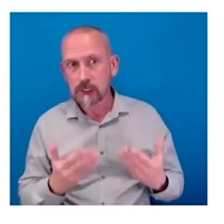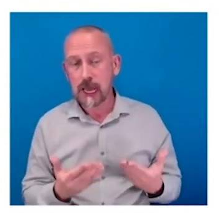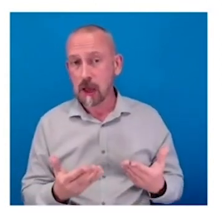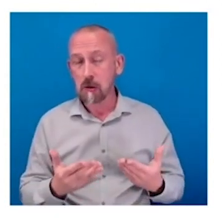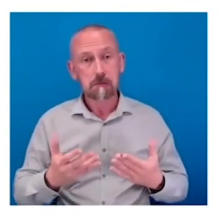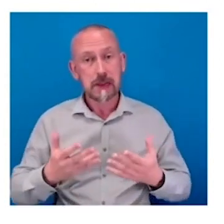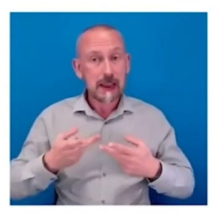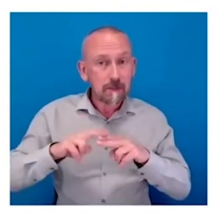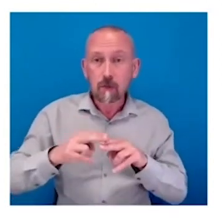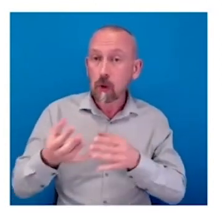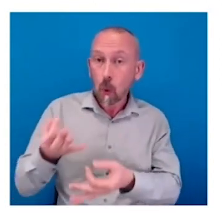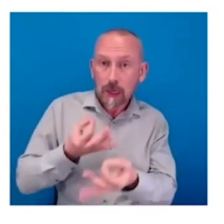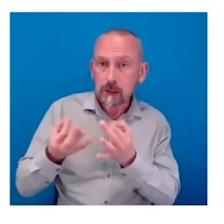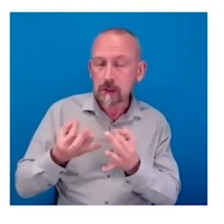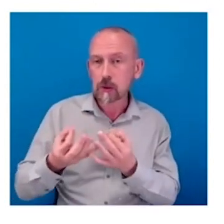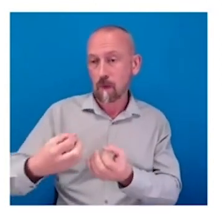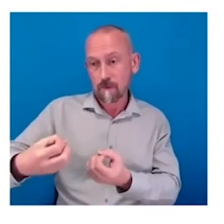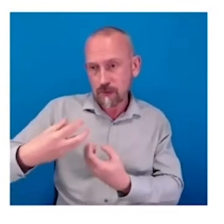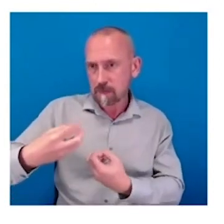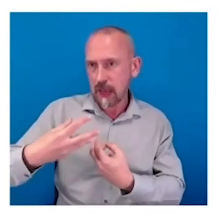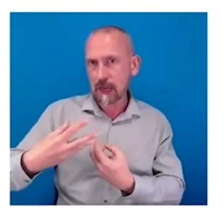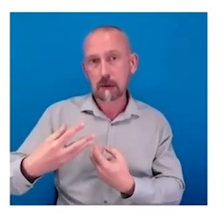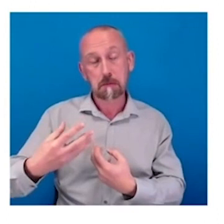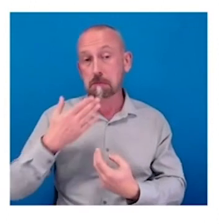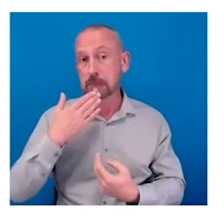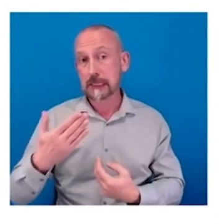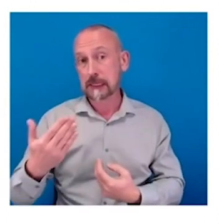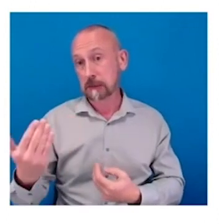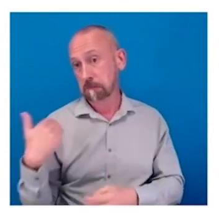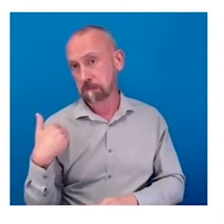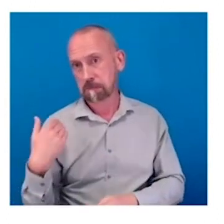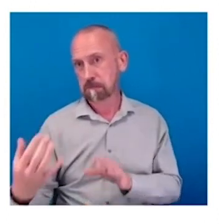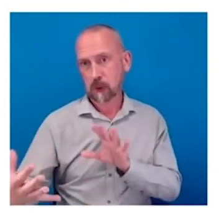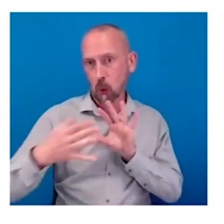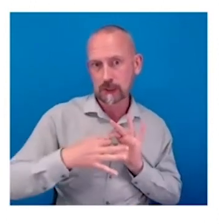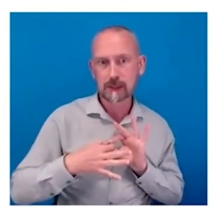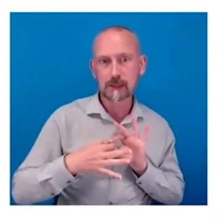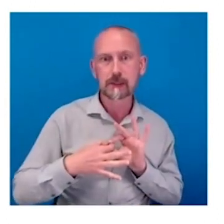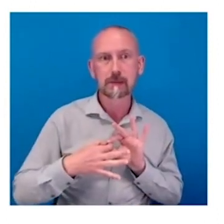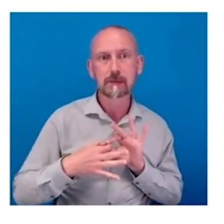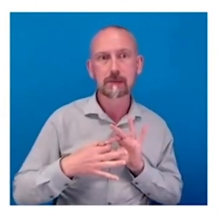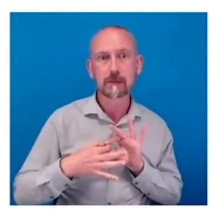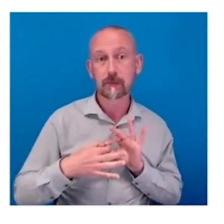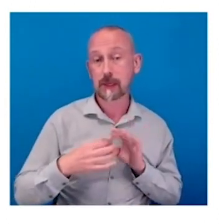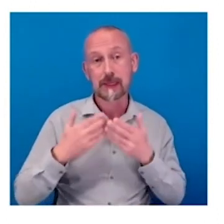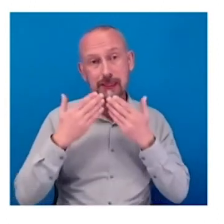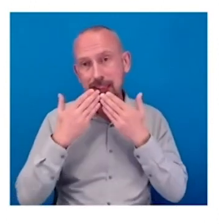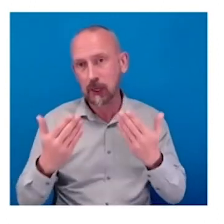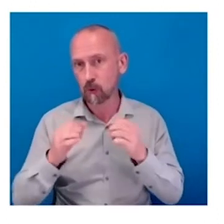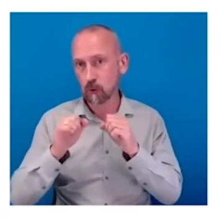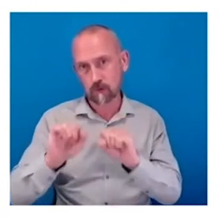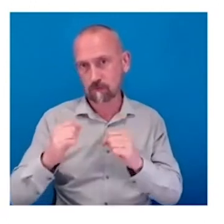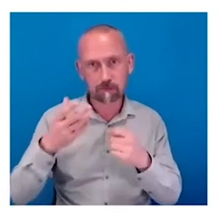any comments, any feedback, then please do reach out directly to me, and thank you all for your time.